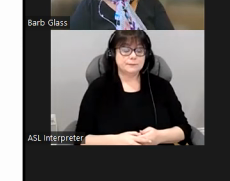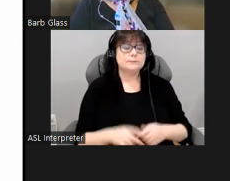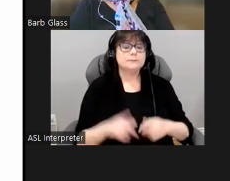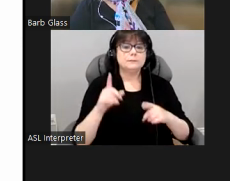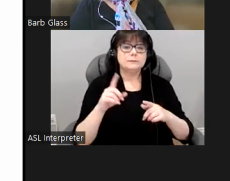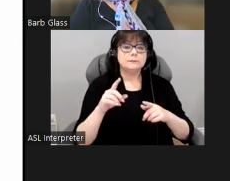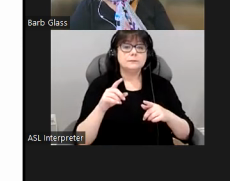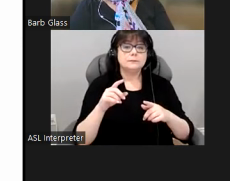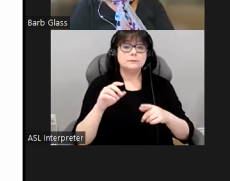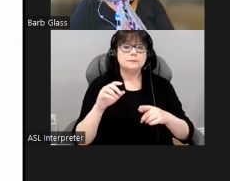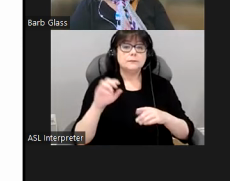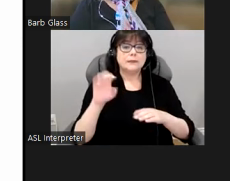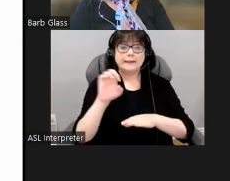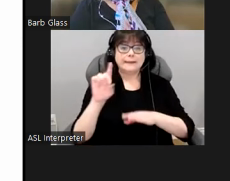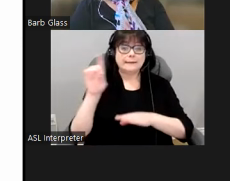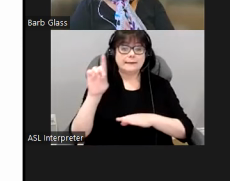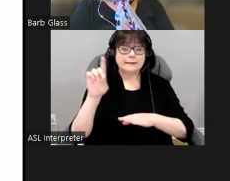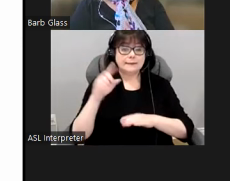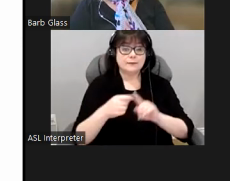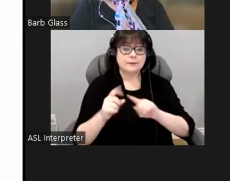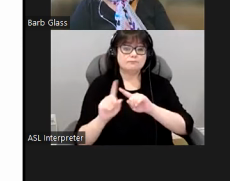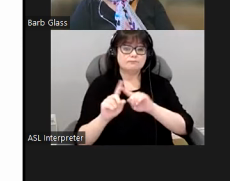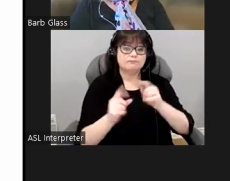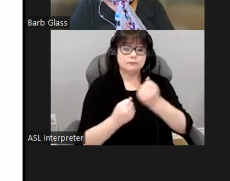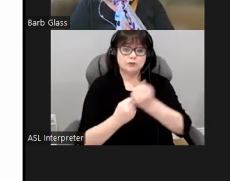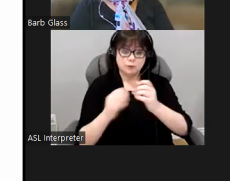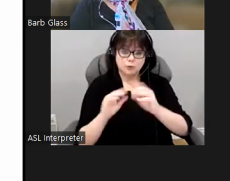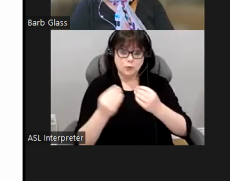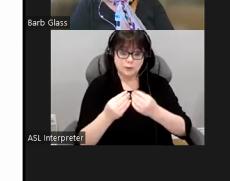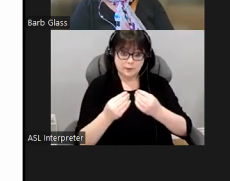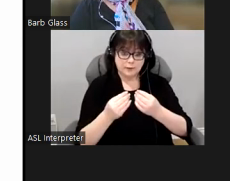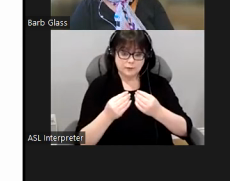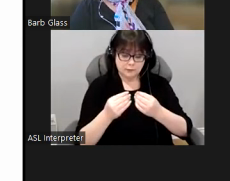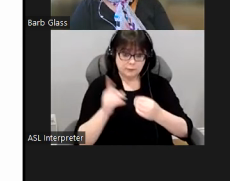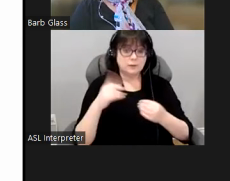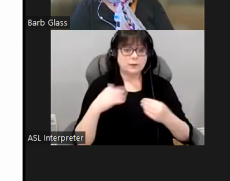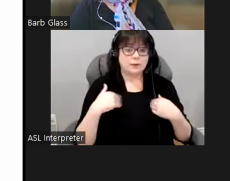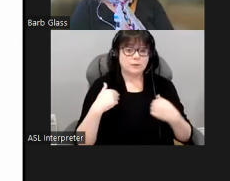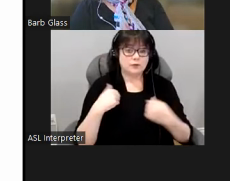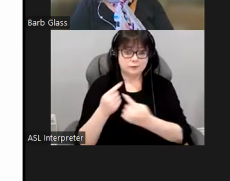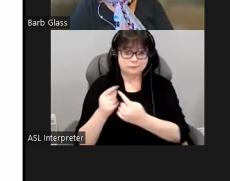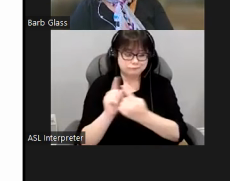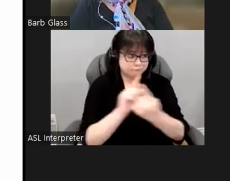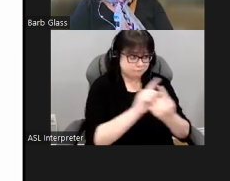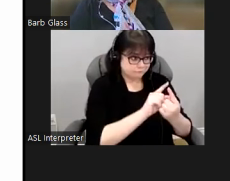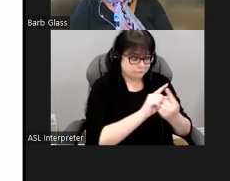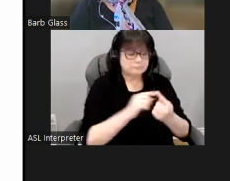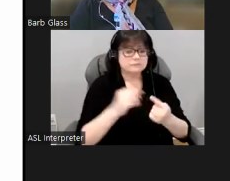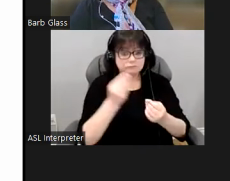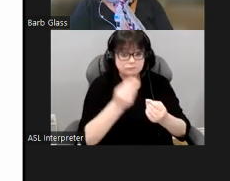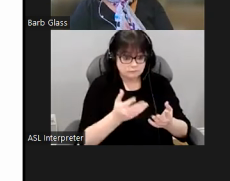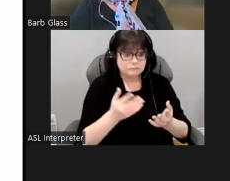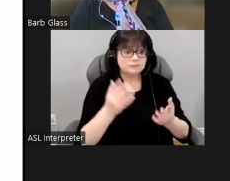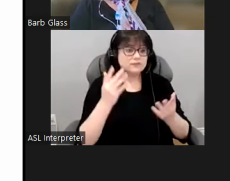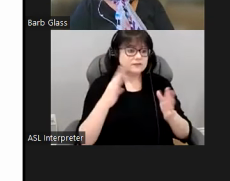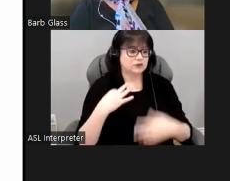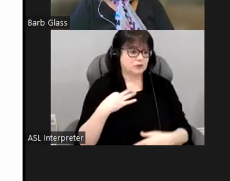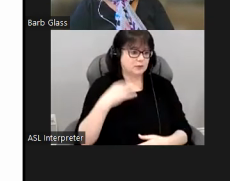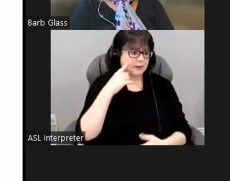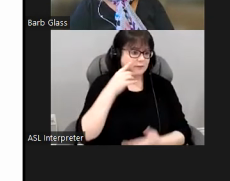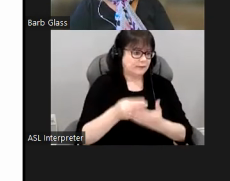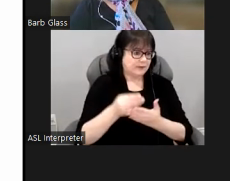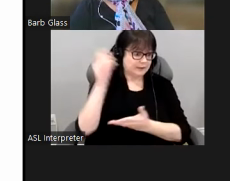executive directors and with some of the literacy networks at the time and told us that they had applied for this funding